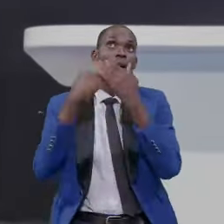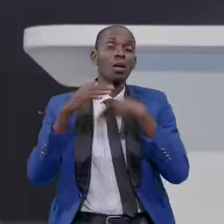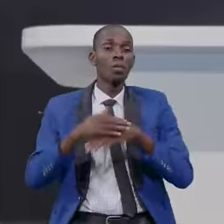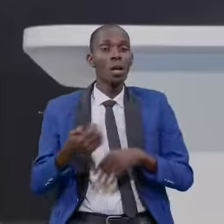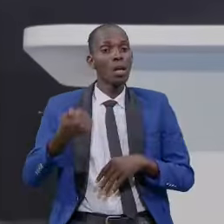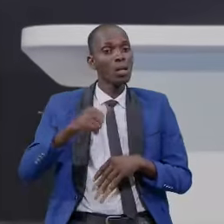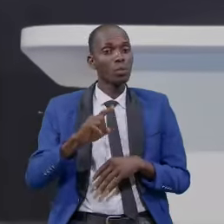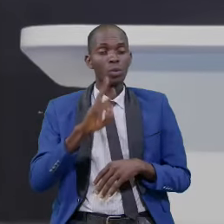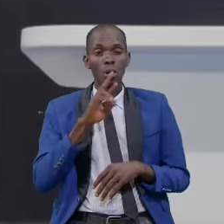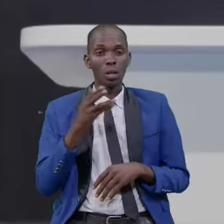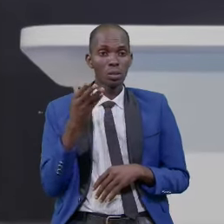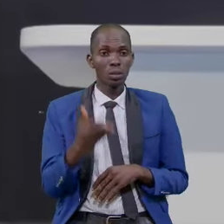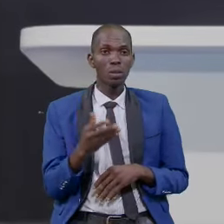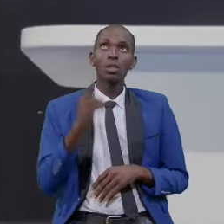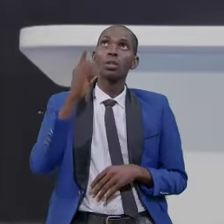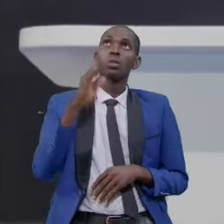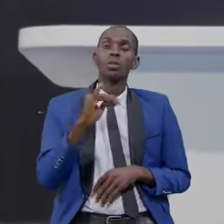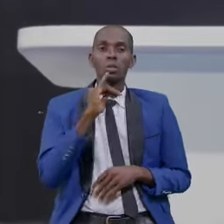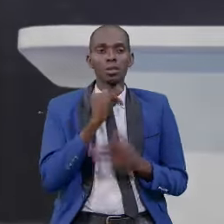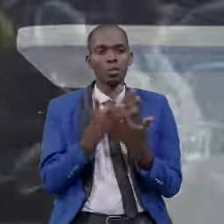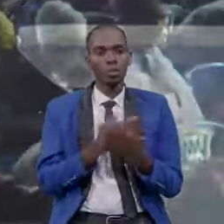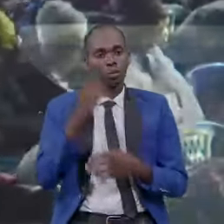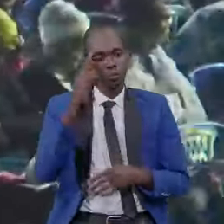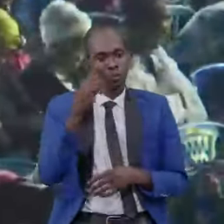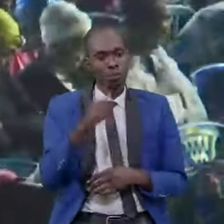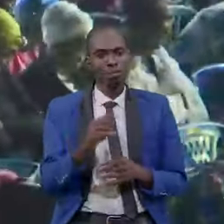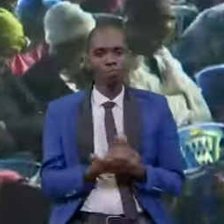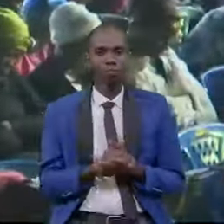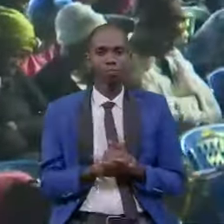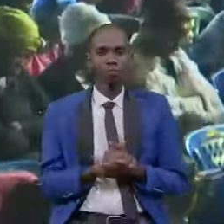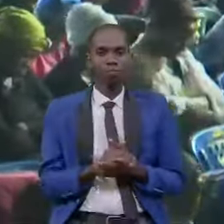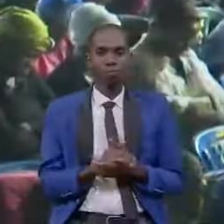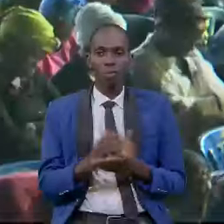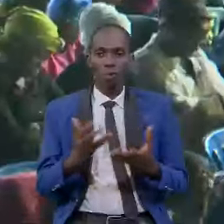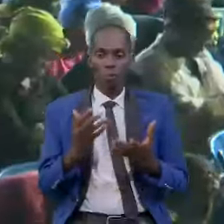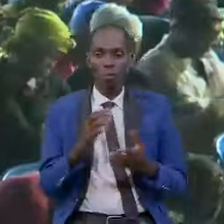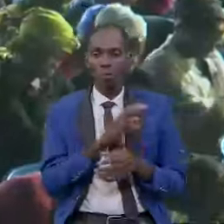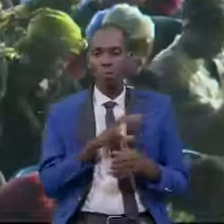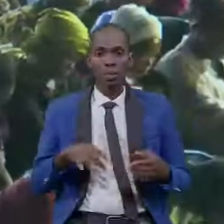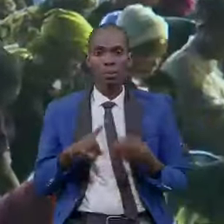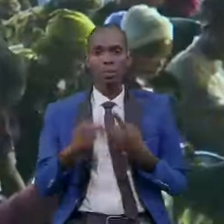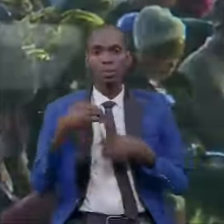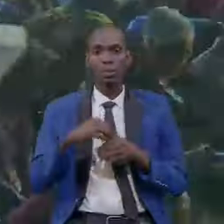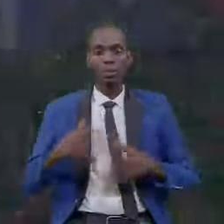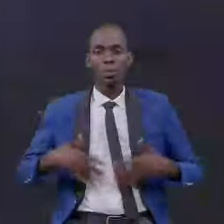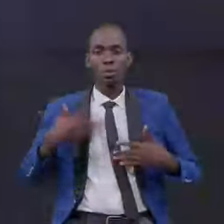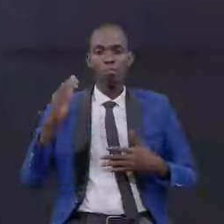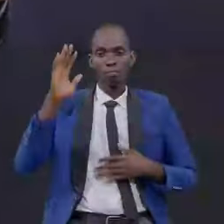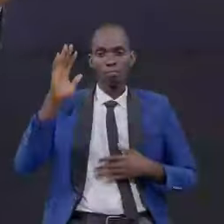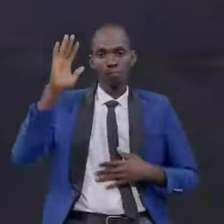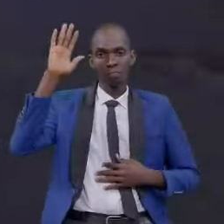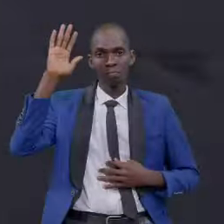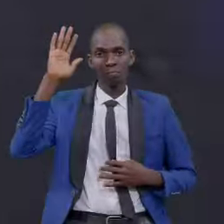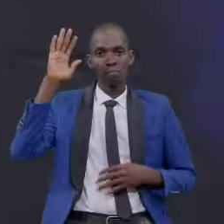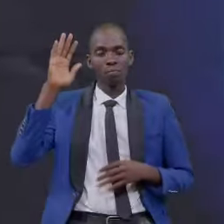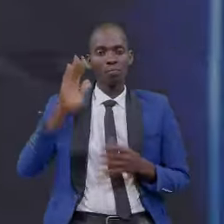you. Raise up that hand. God bless you there. Thank you very much. Thank you. Thank you. God bless you. Raise up the hand on my